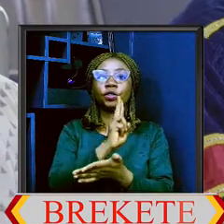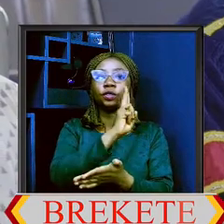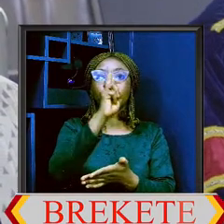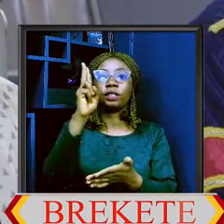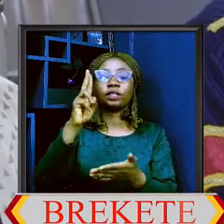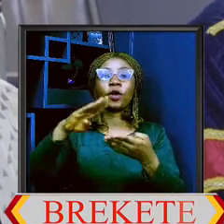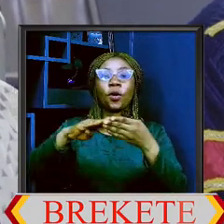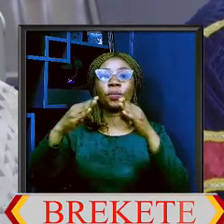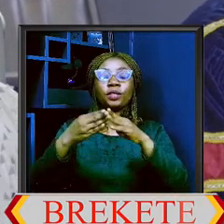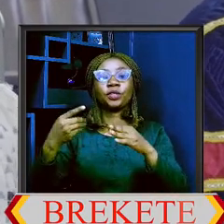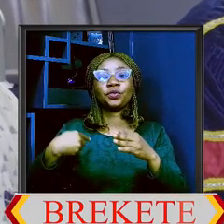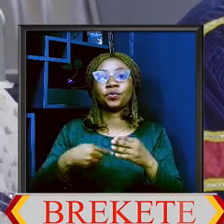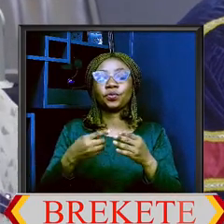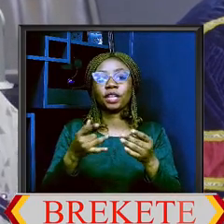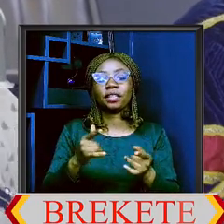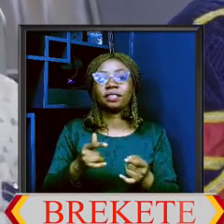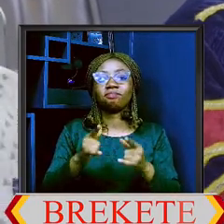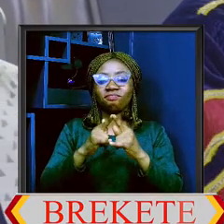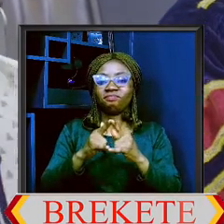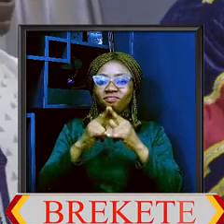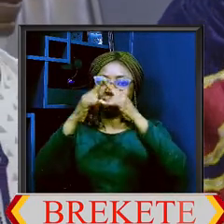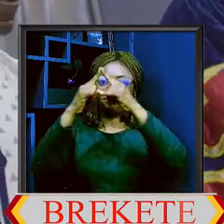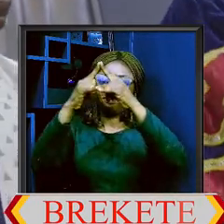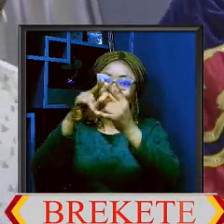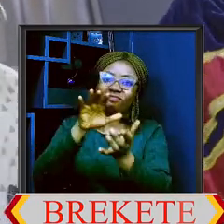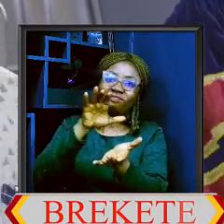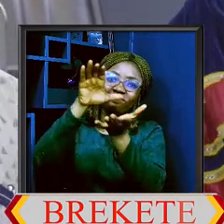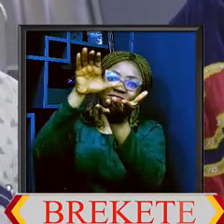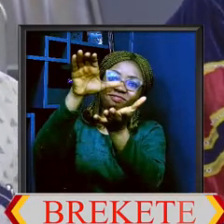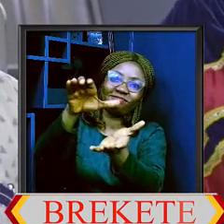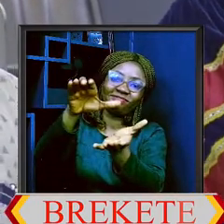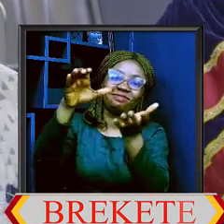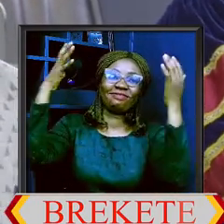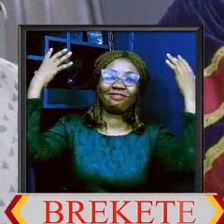community will present this award to you sir thank you